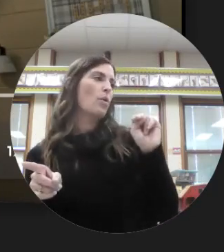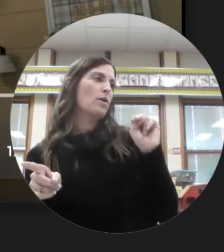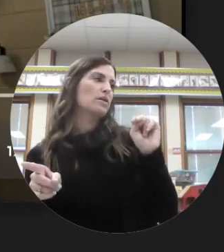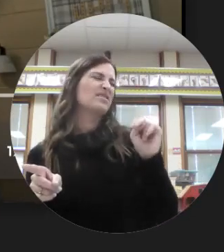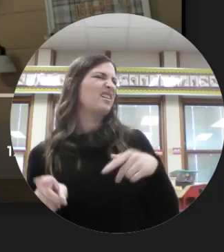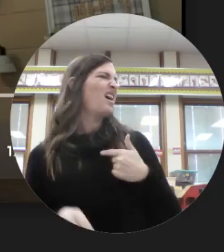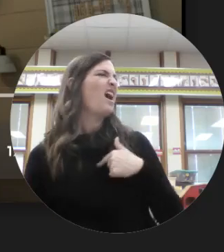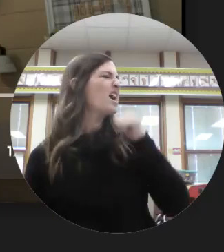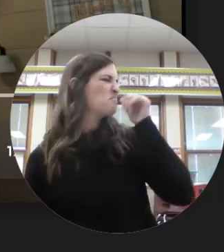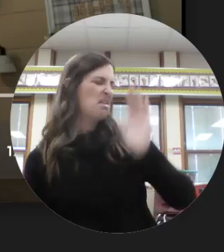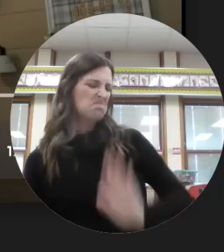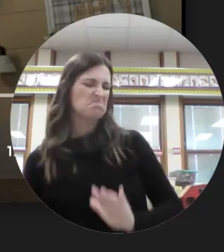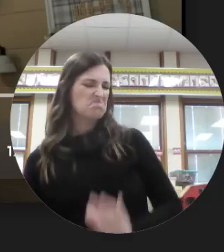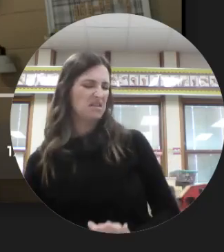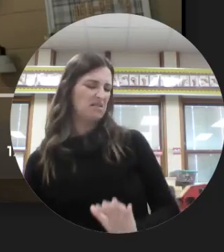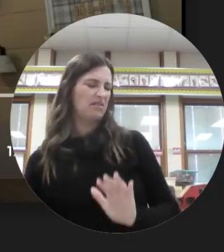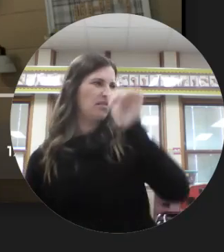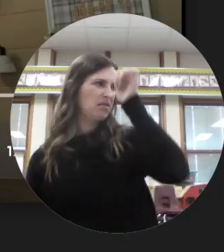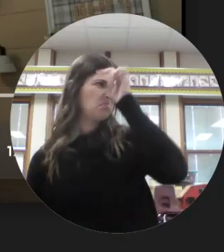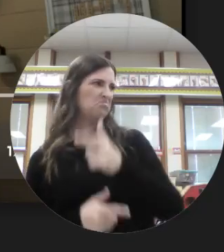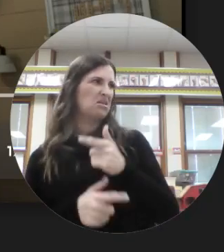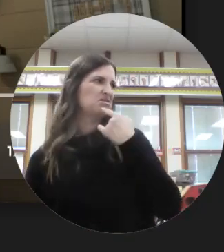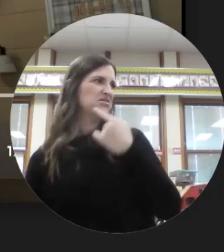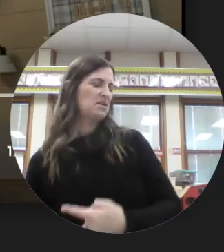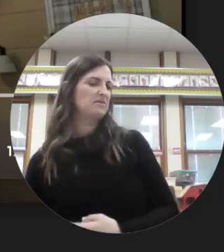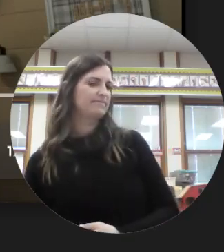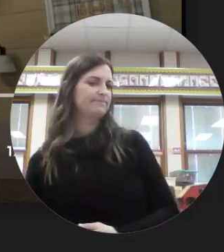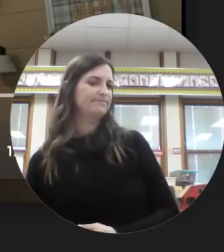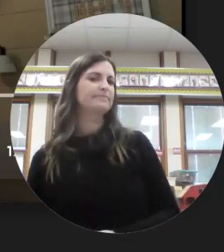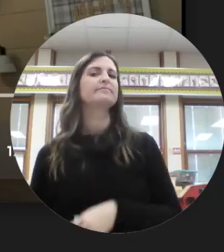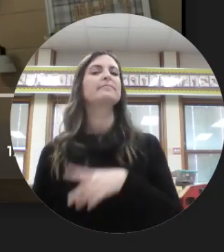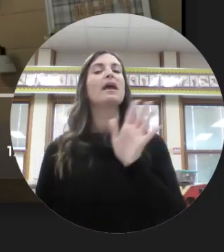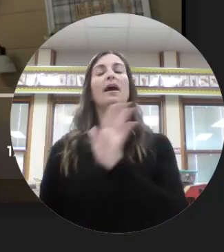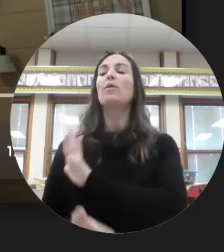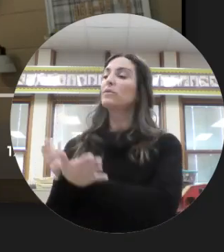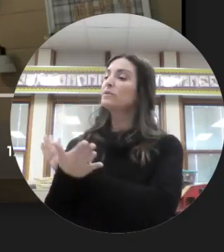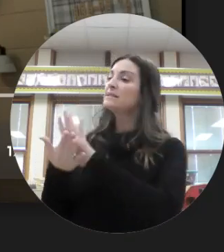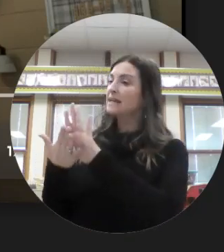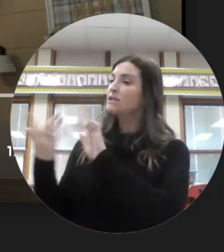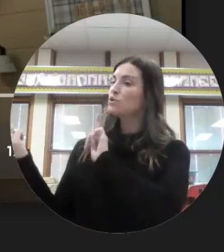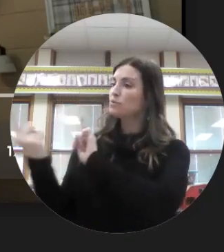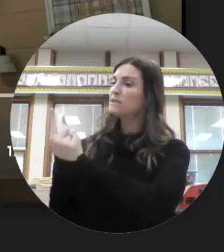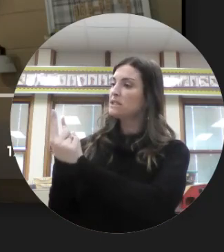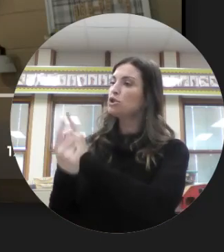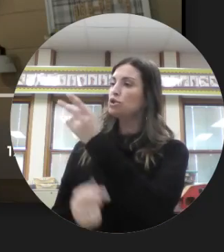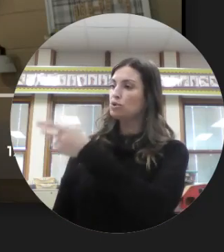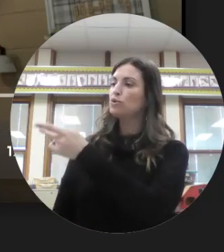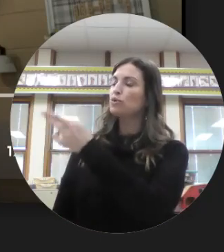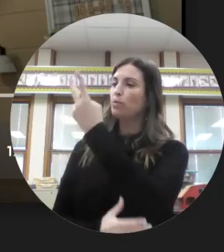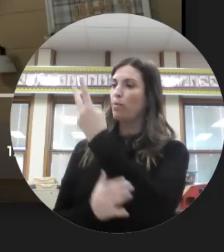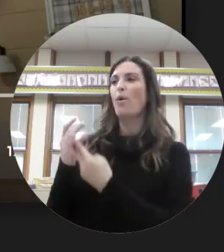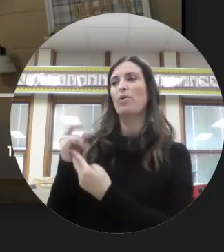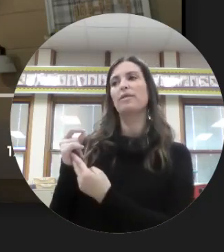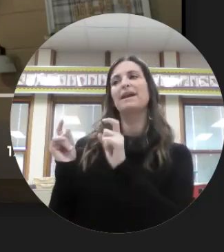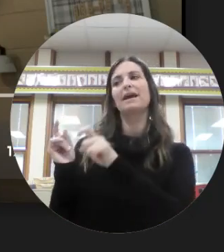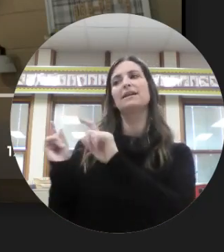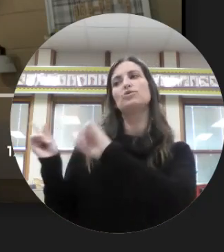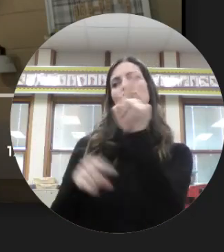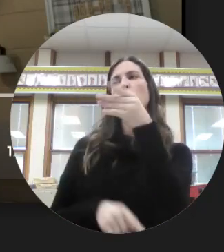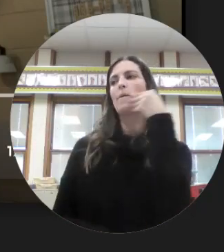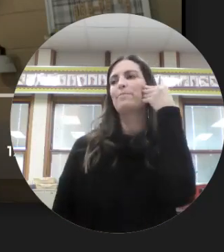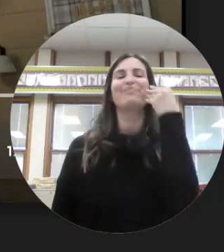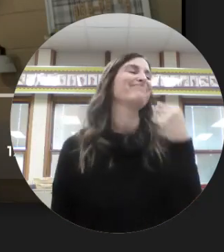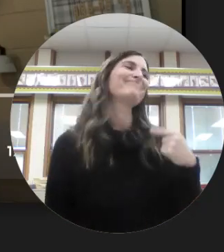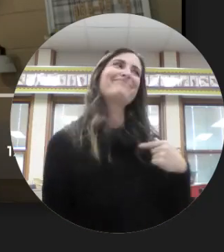not little, snapped Thorn under his breath. It is lovely to meet you both, said Roz, but I am afraid I must be going. And I'm